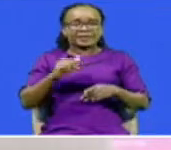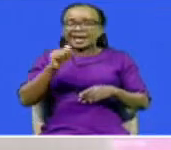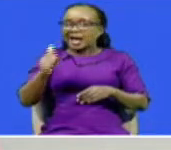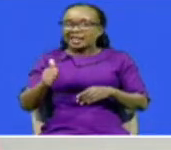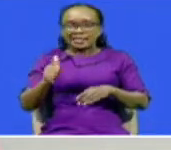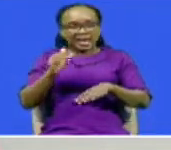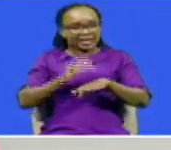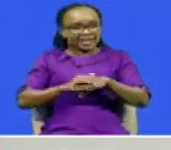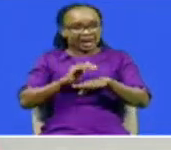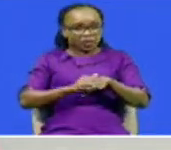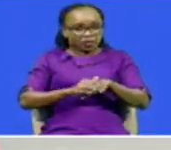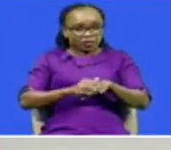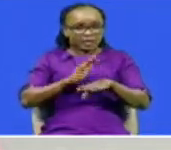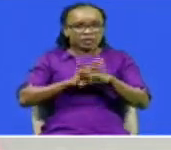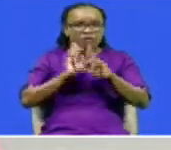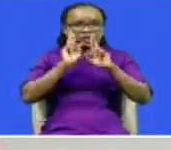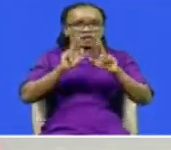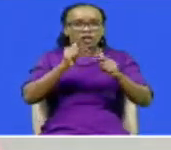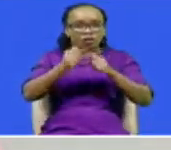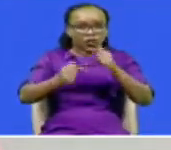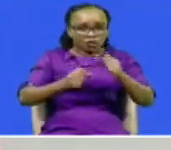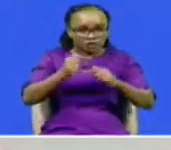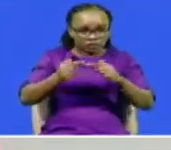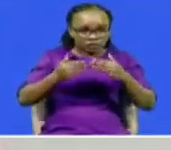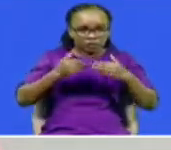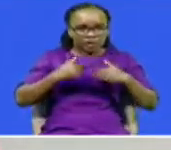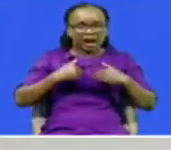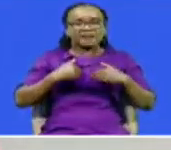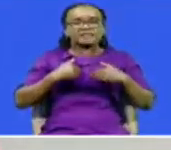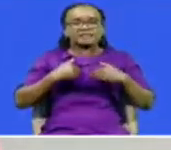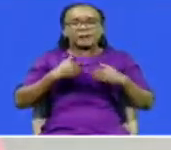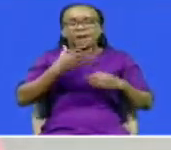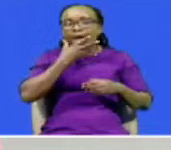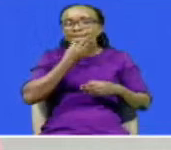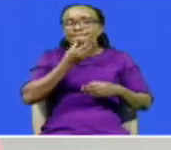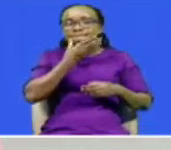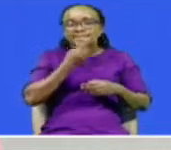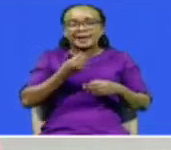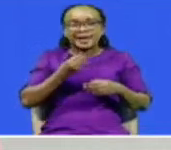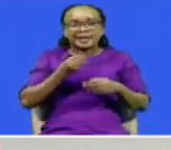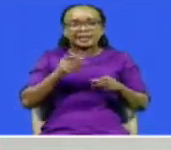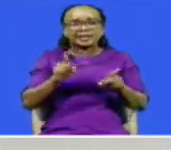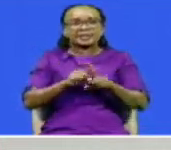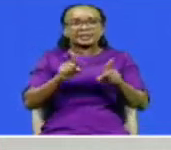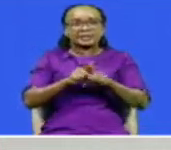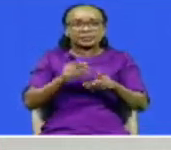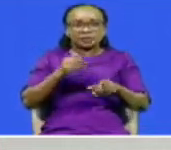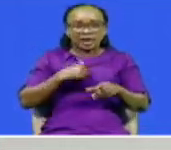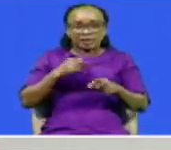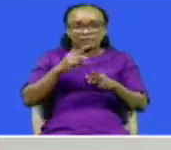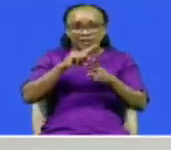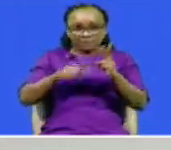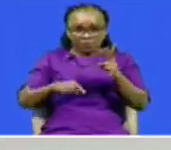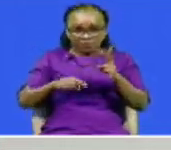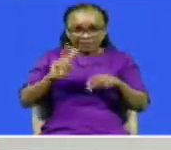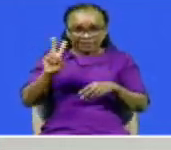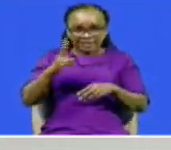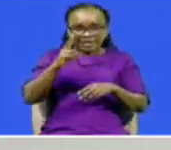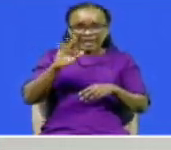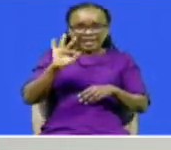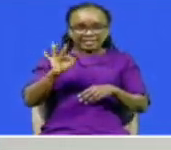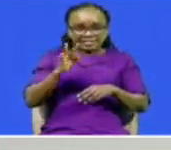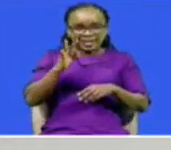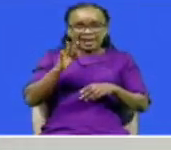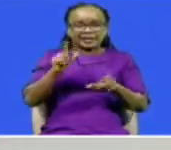good. The good results continue to trickle down to 1500 meters men's heat, where Timothy Cheruiyot and Abel Kipsang finished second and third